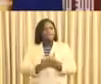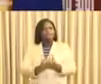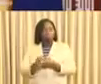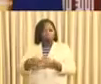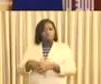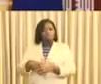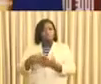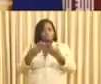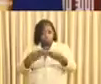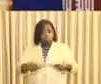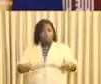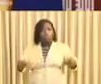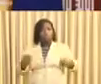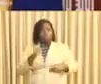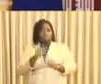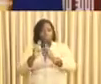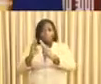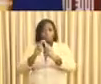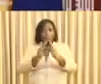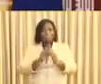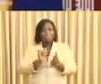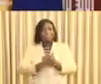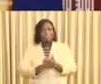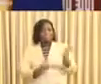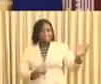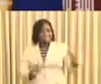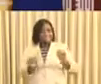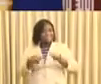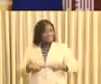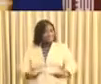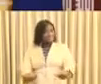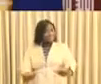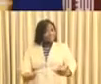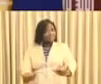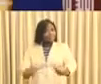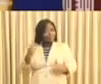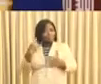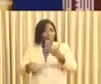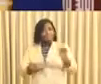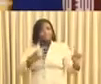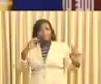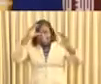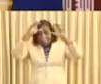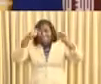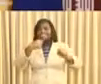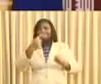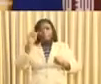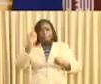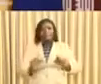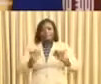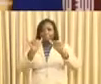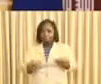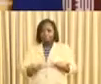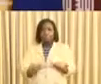that the existing measures must be maintained for now until we have a firm grip on the movement